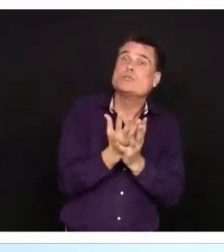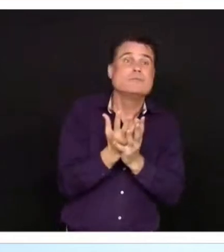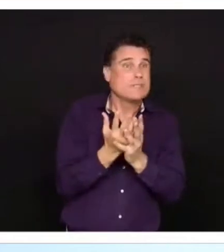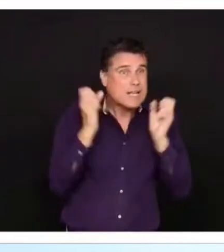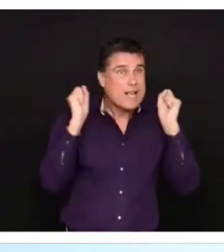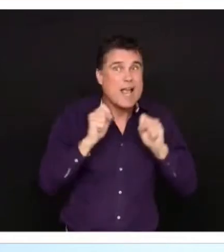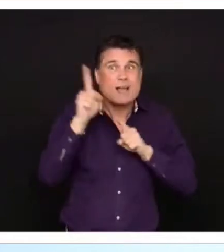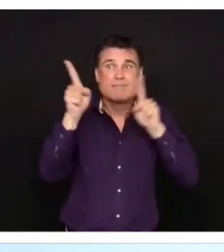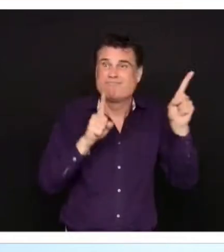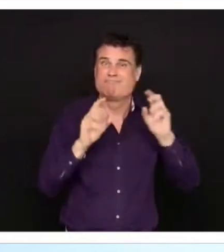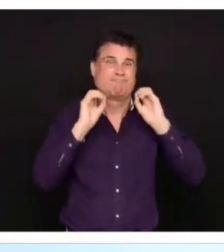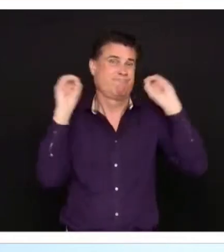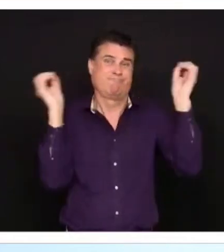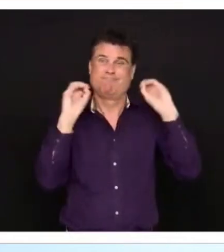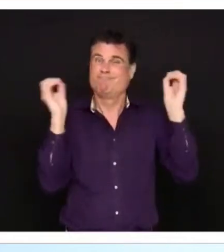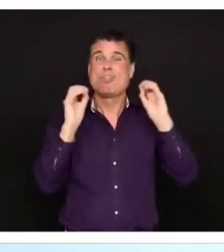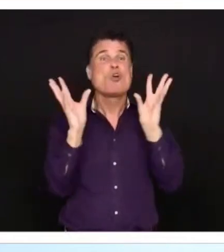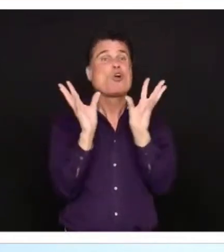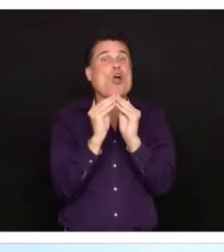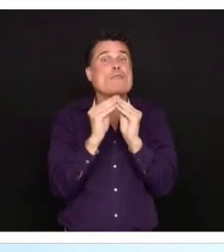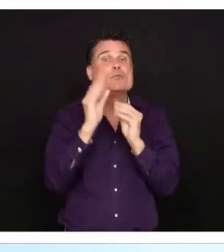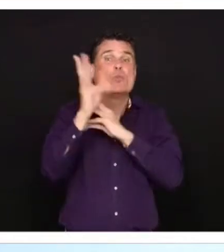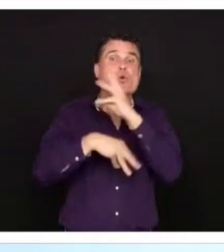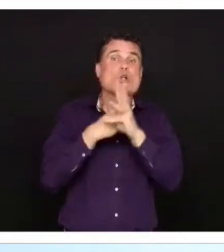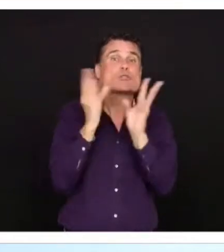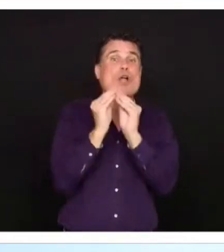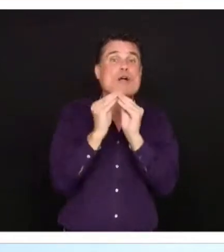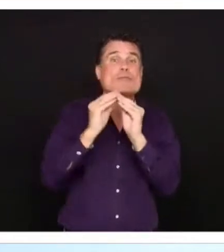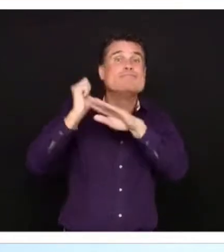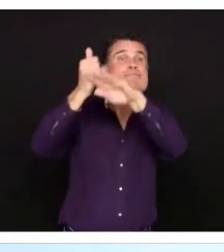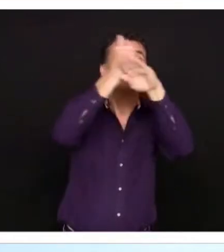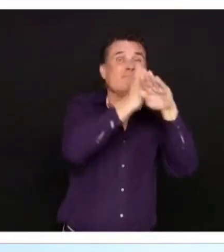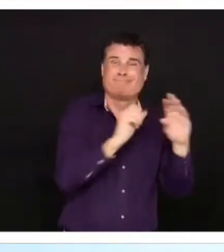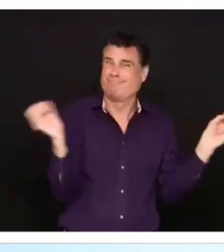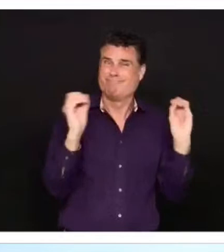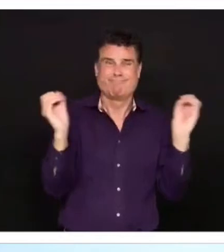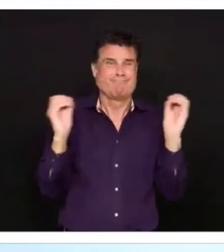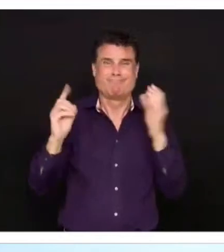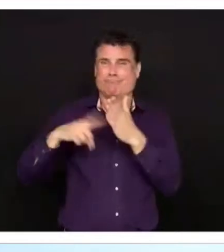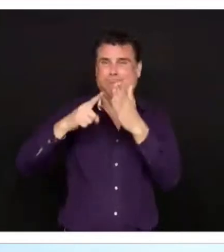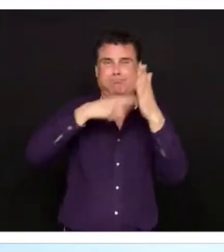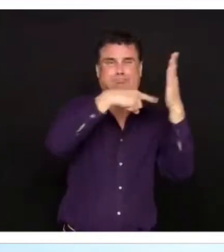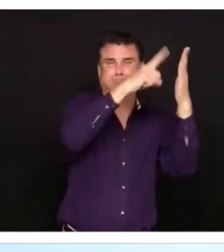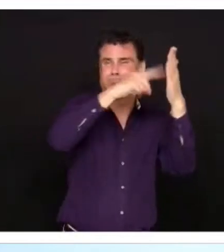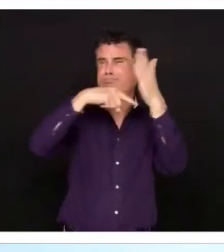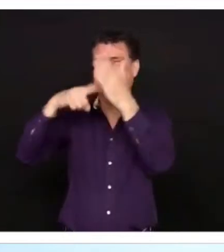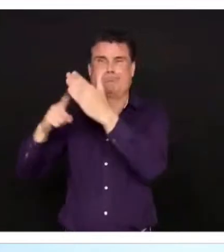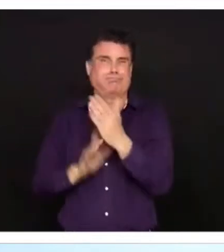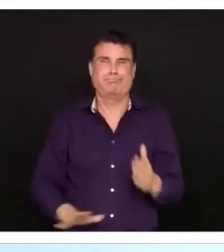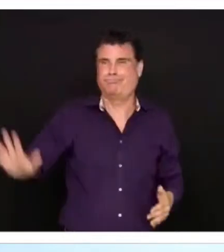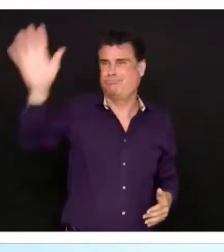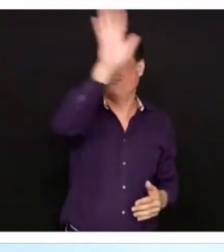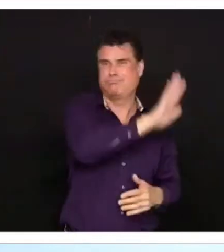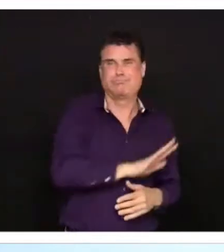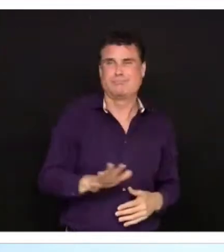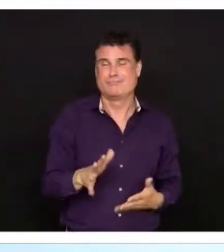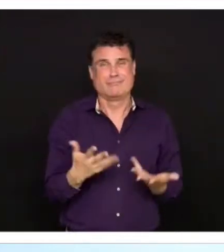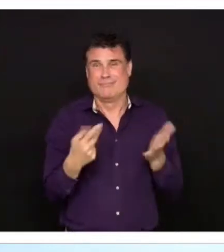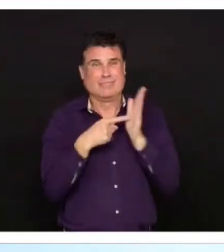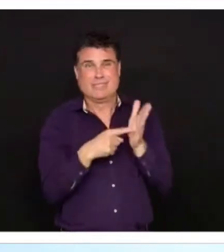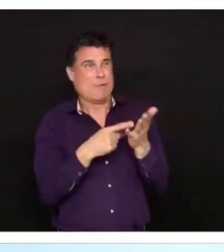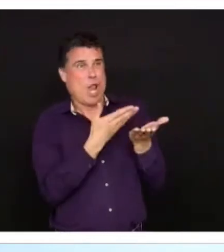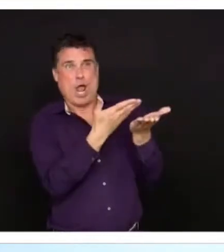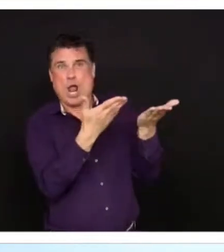United States is still recovering, and we're thinking about that. But we will be increasing our connections with our family, with our